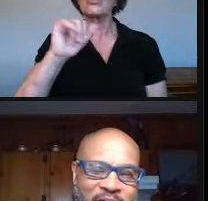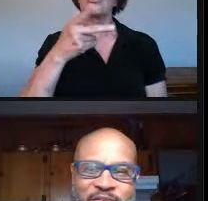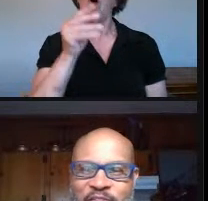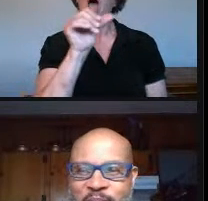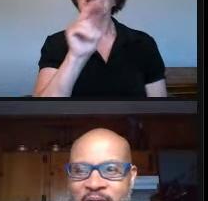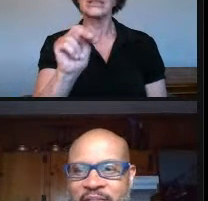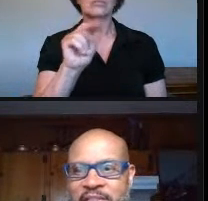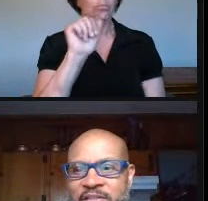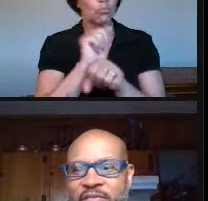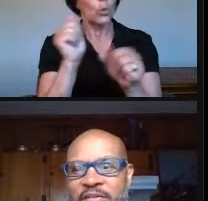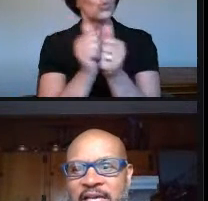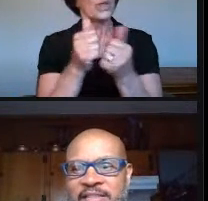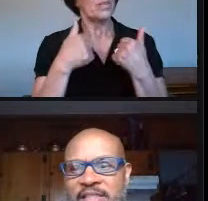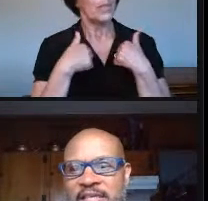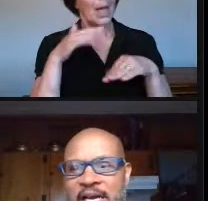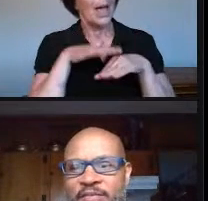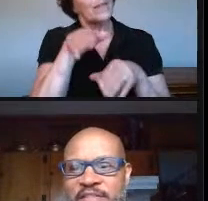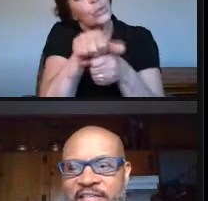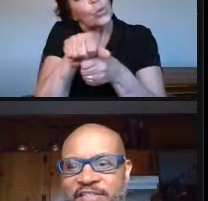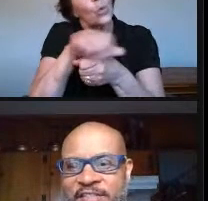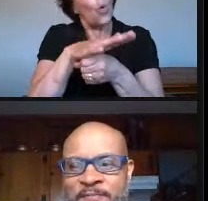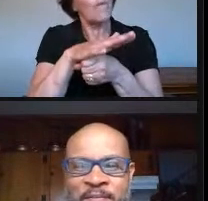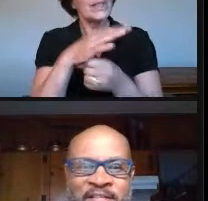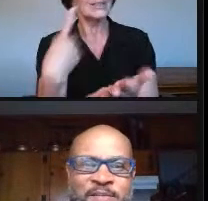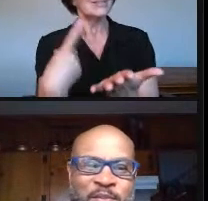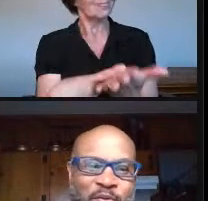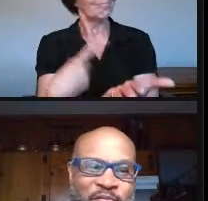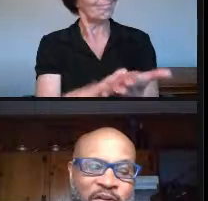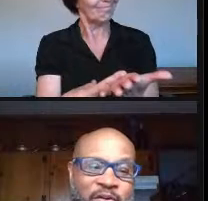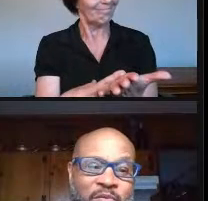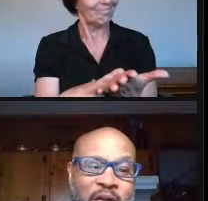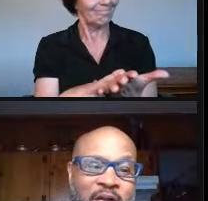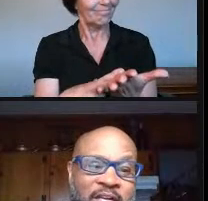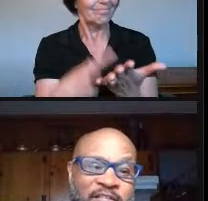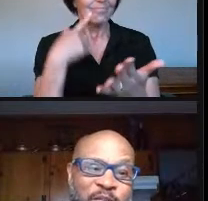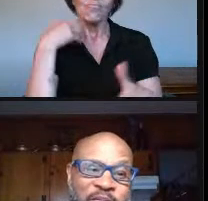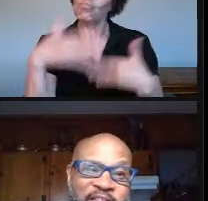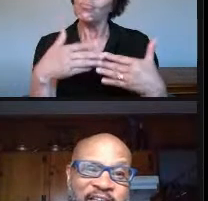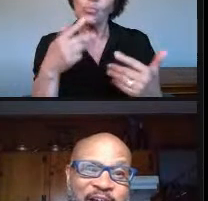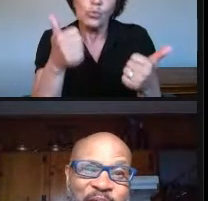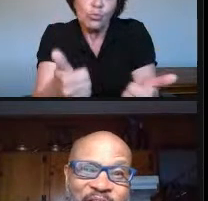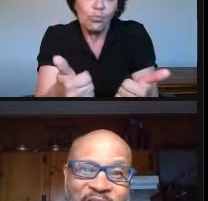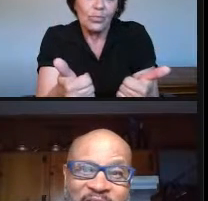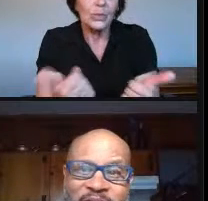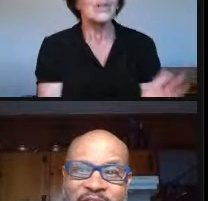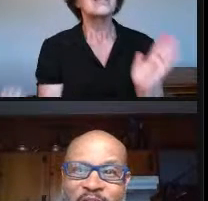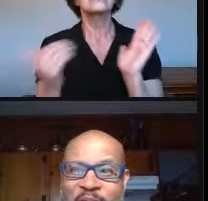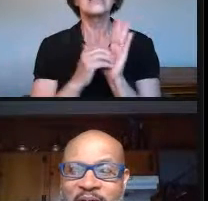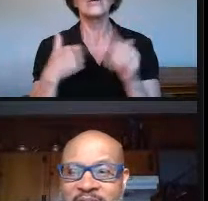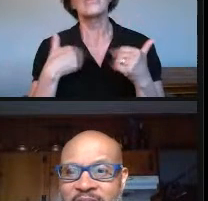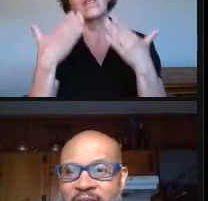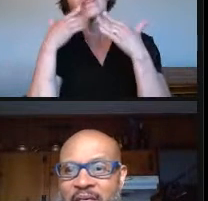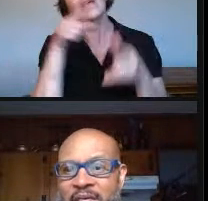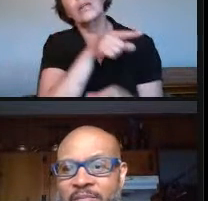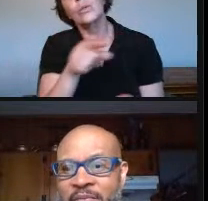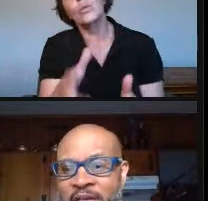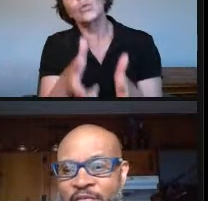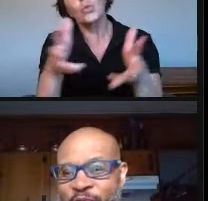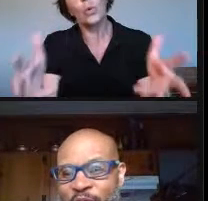me in partnership on these COVID-19 conversations. It's been going very, very well. So once again, I want to thank you so